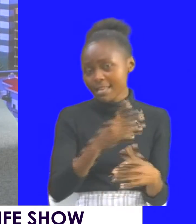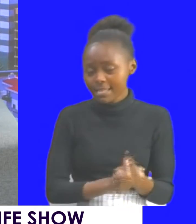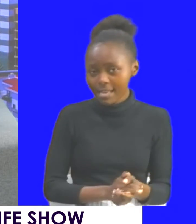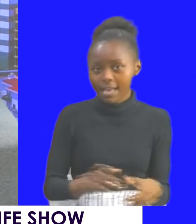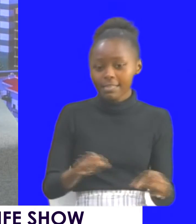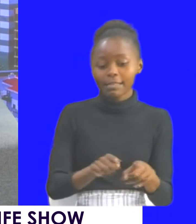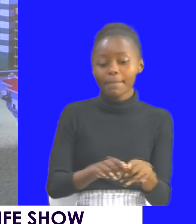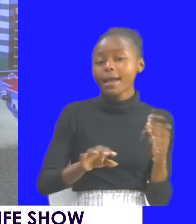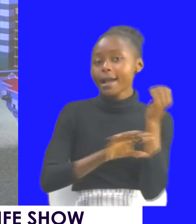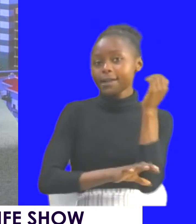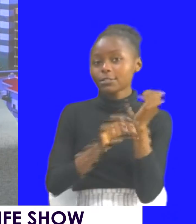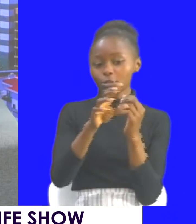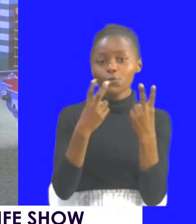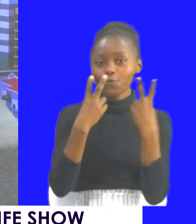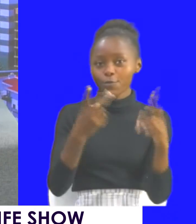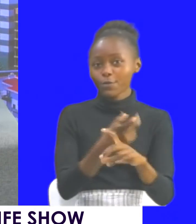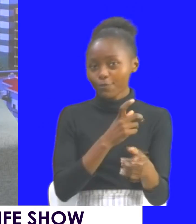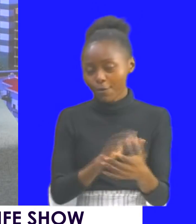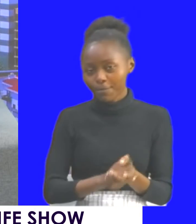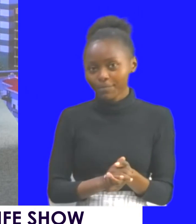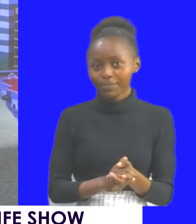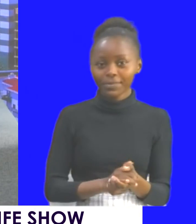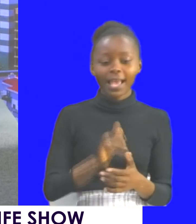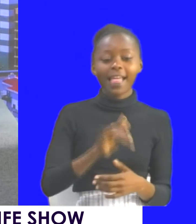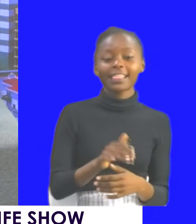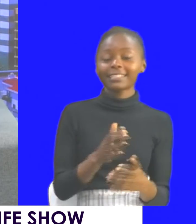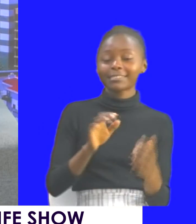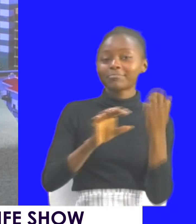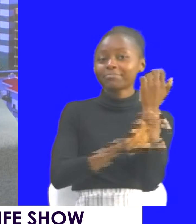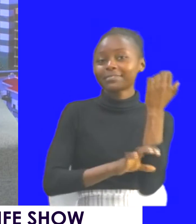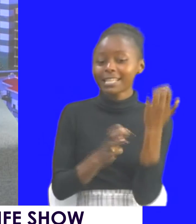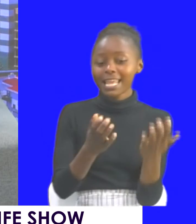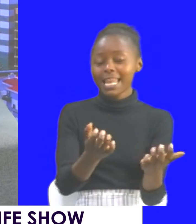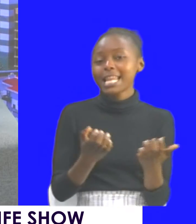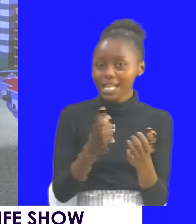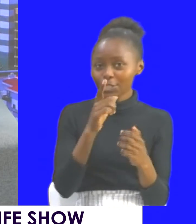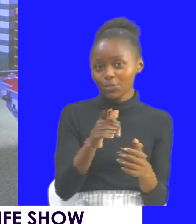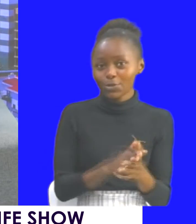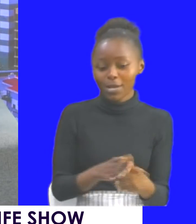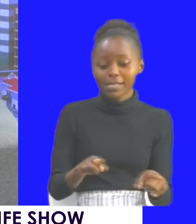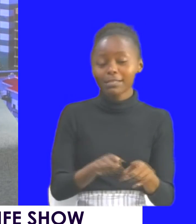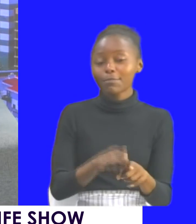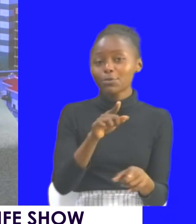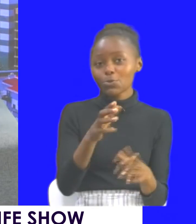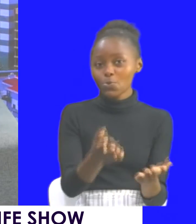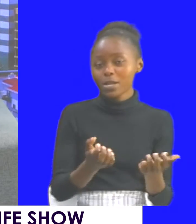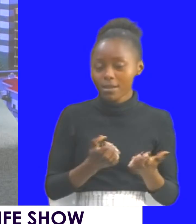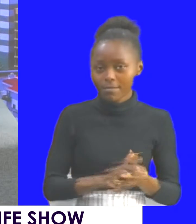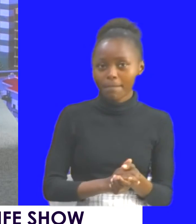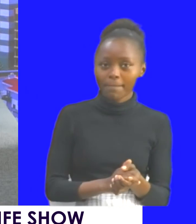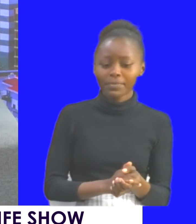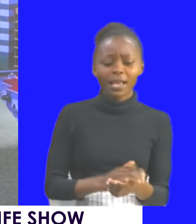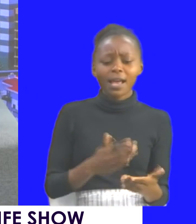from. That country needs you as much as you need that country. You know, many times we